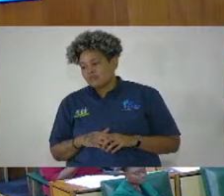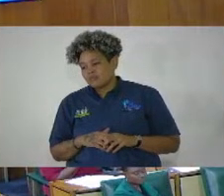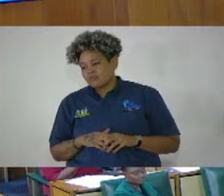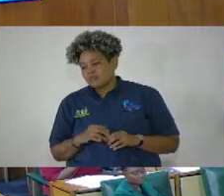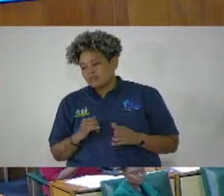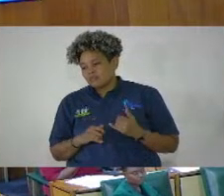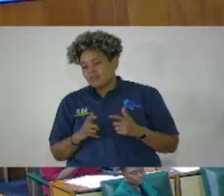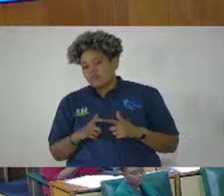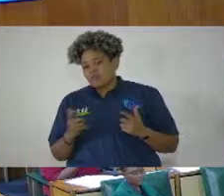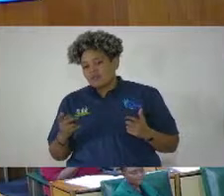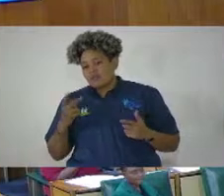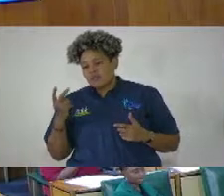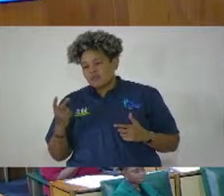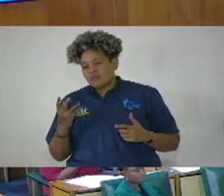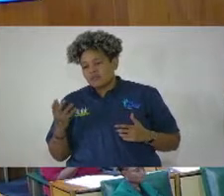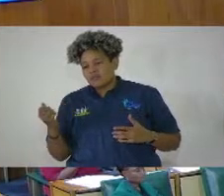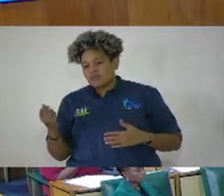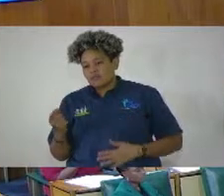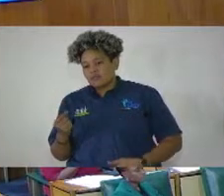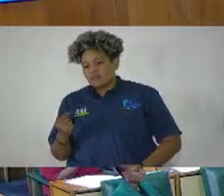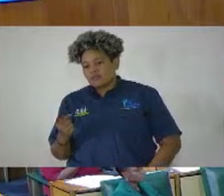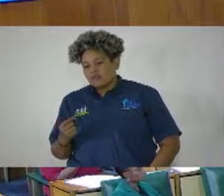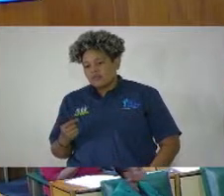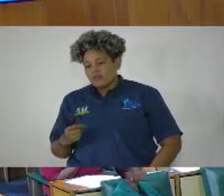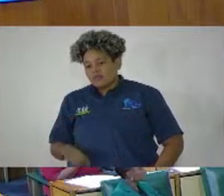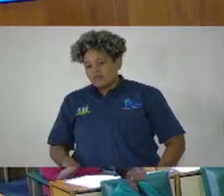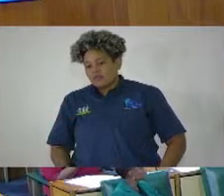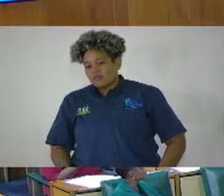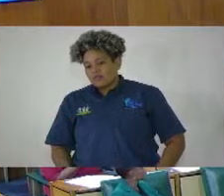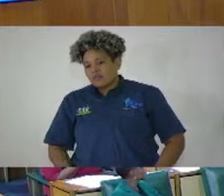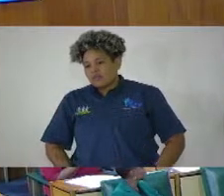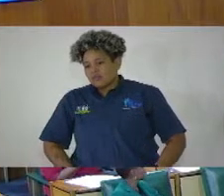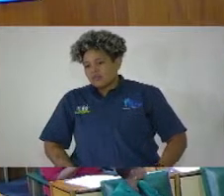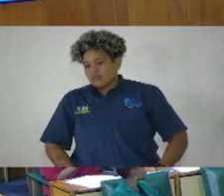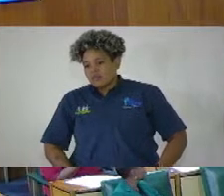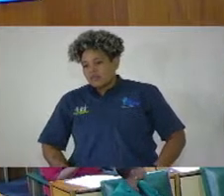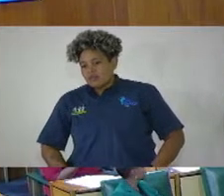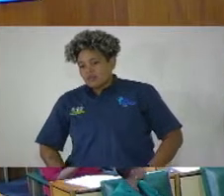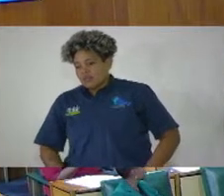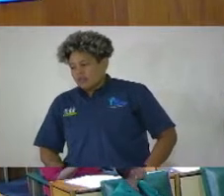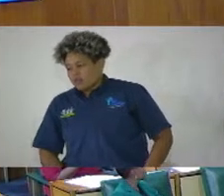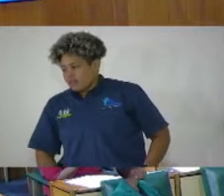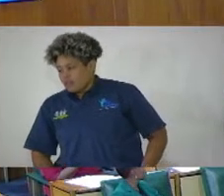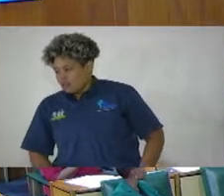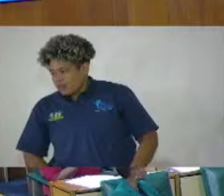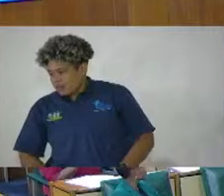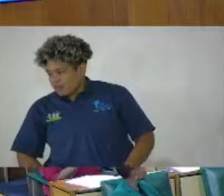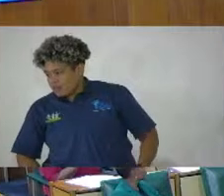major presentation by the Minister. May it please you, Mr. Speaker.